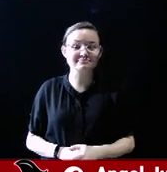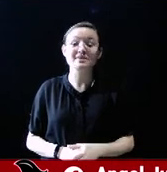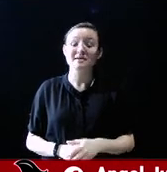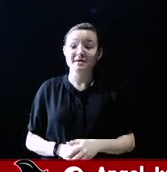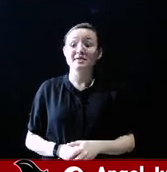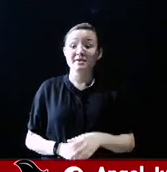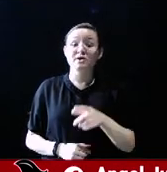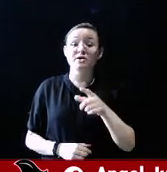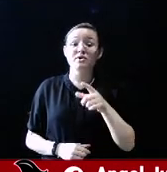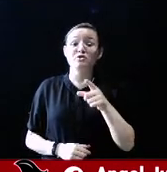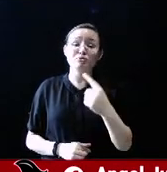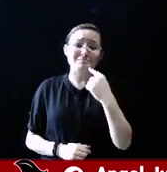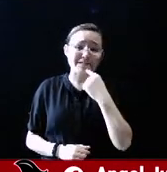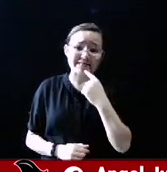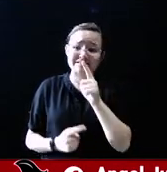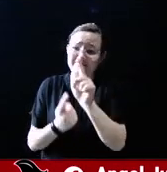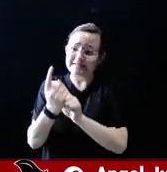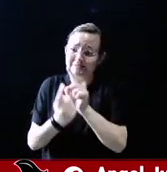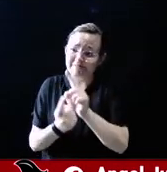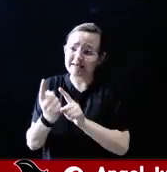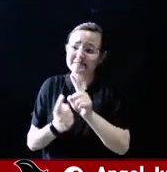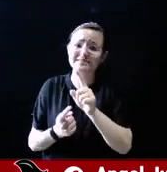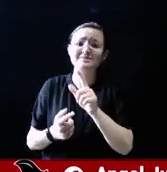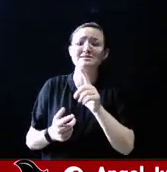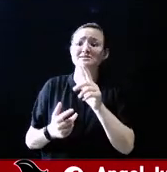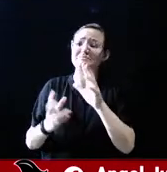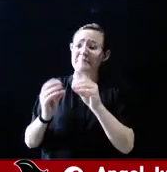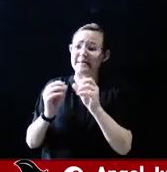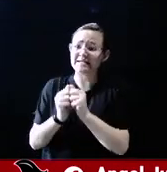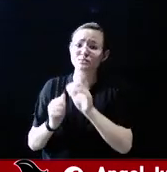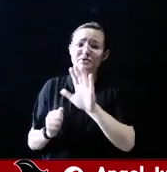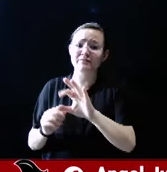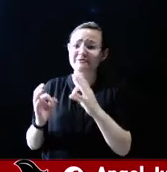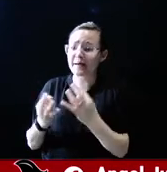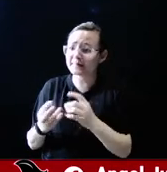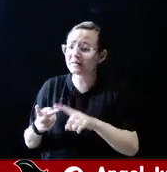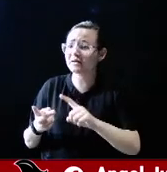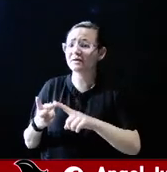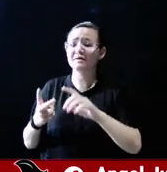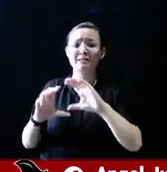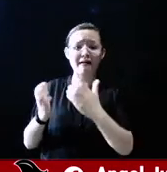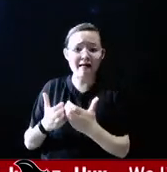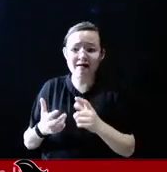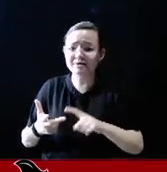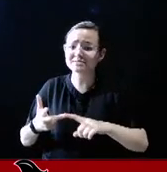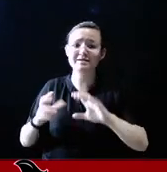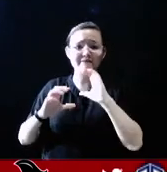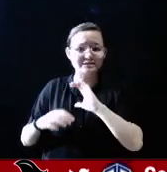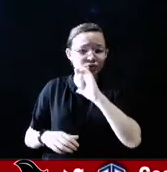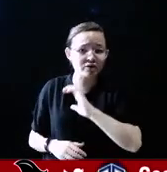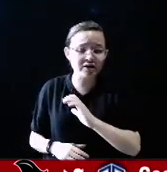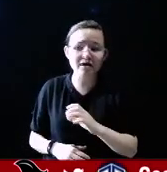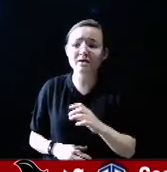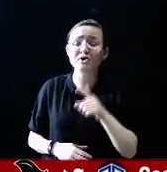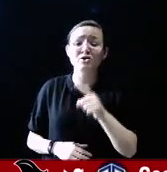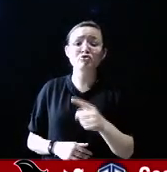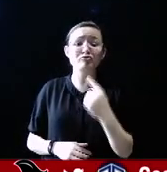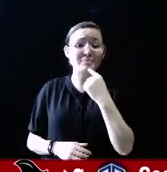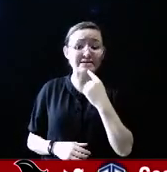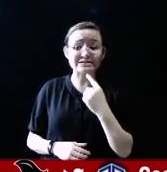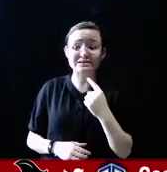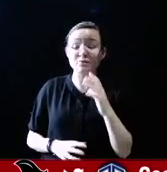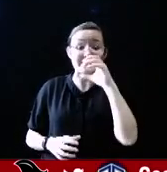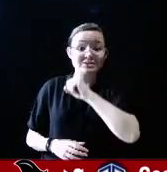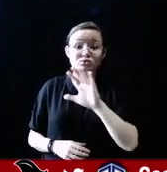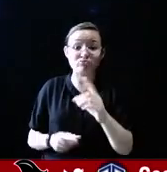You've missed face-to-face meetings across the table or the classroom or the cafeteria. You've missed regular appointments